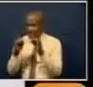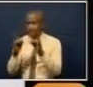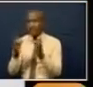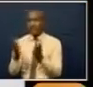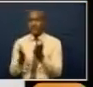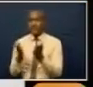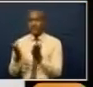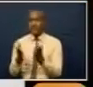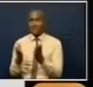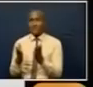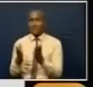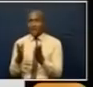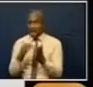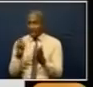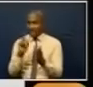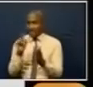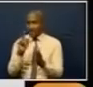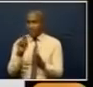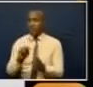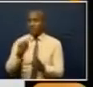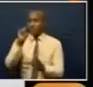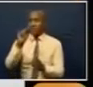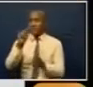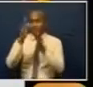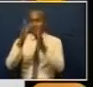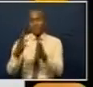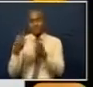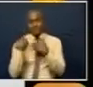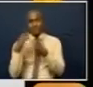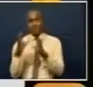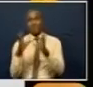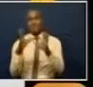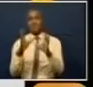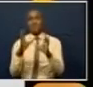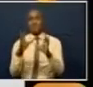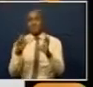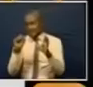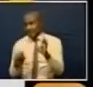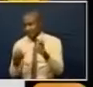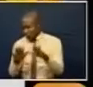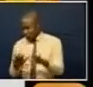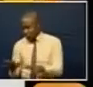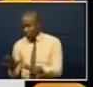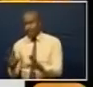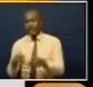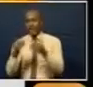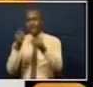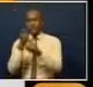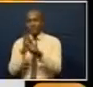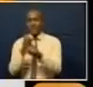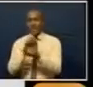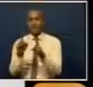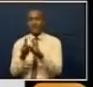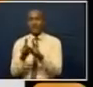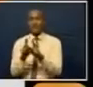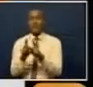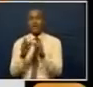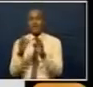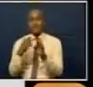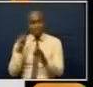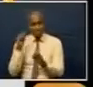North, there's a person who's dealing with it, there's a person responsible, and once you've given people the tools to perform, if I drive in